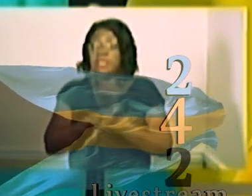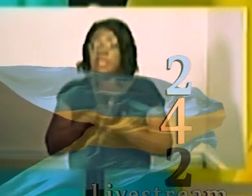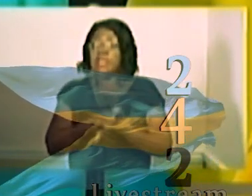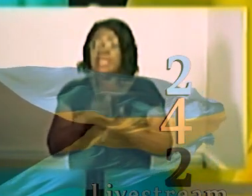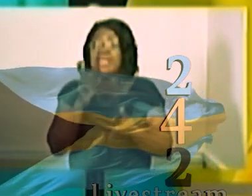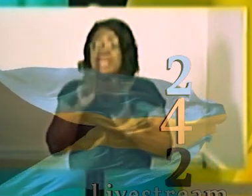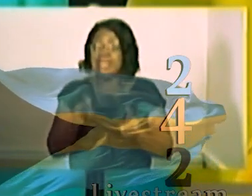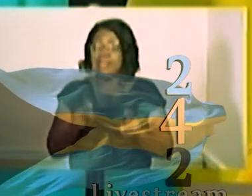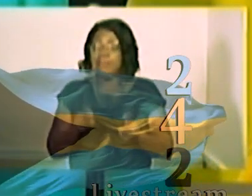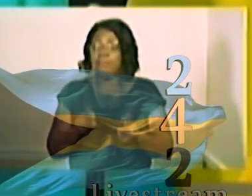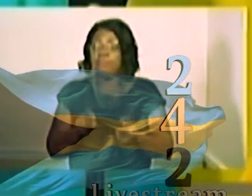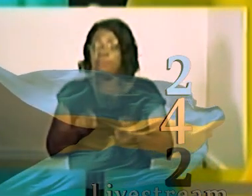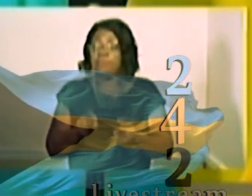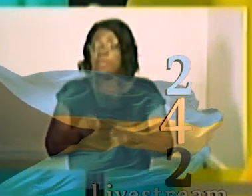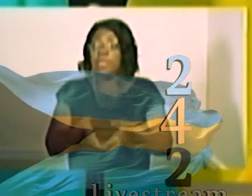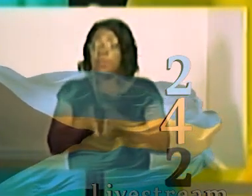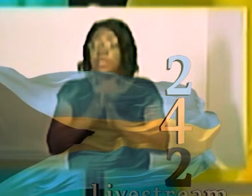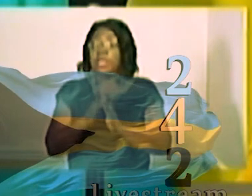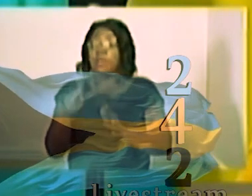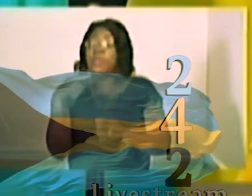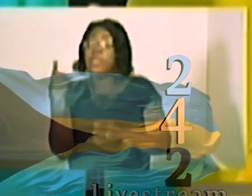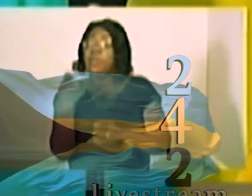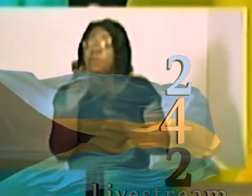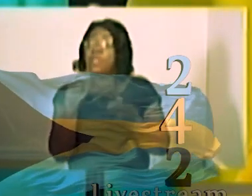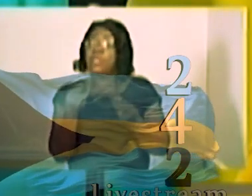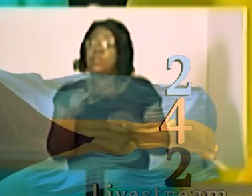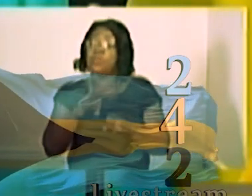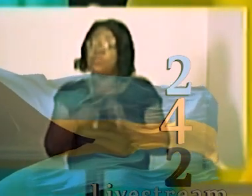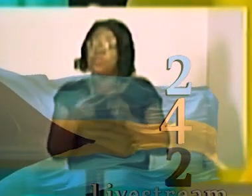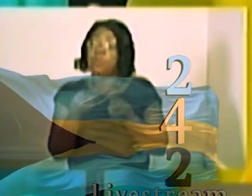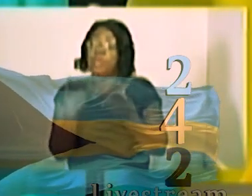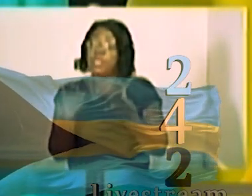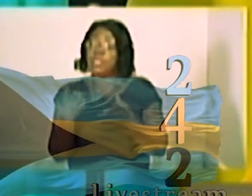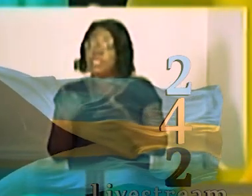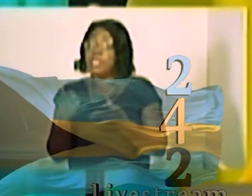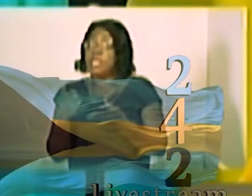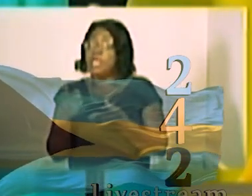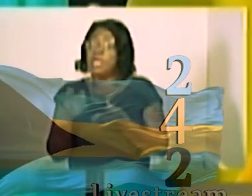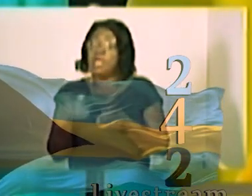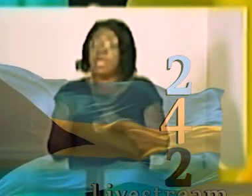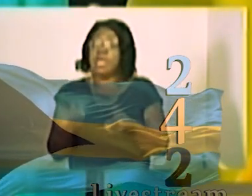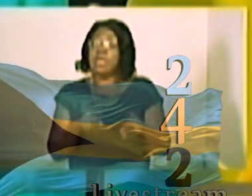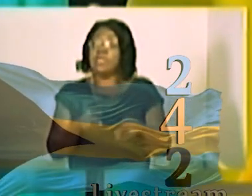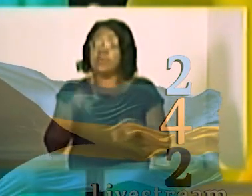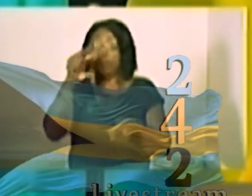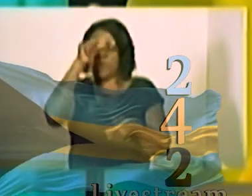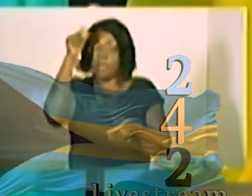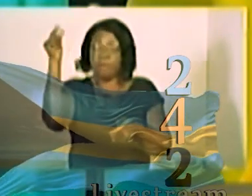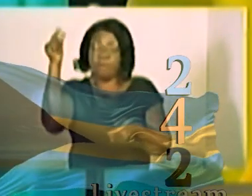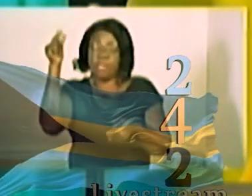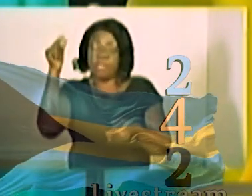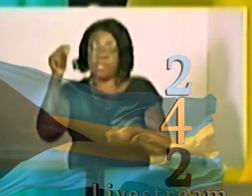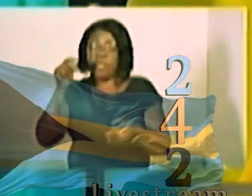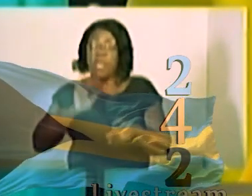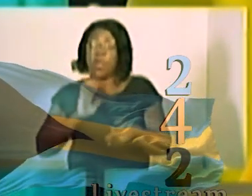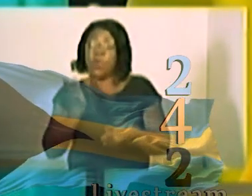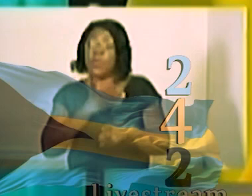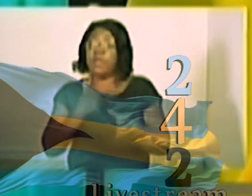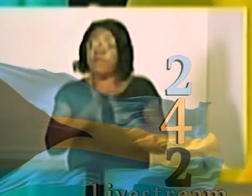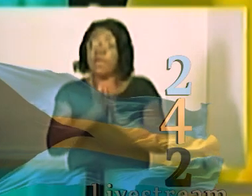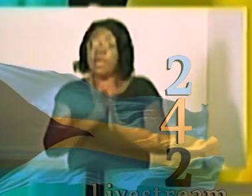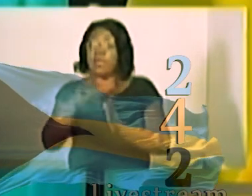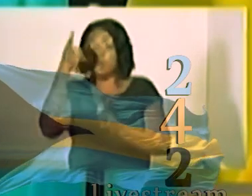locations. And we can only do so much in terms of the government inspector. We know that we've asked